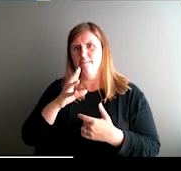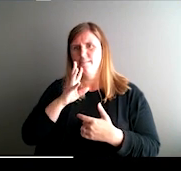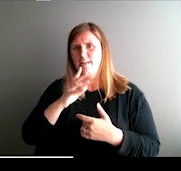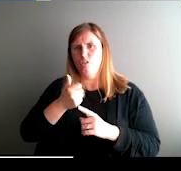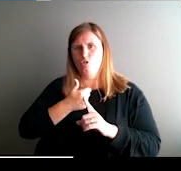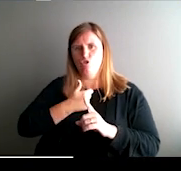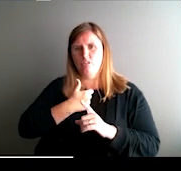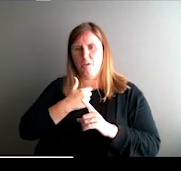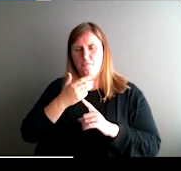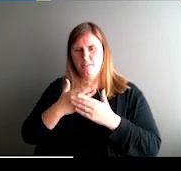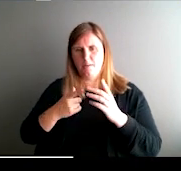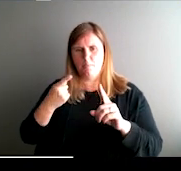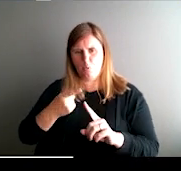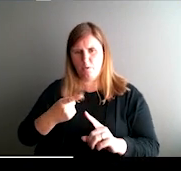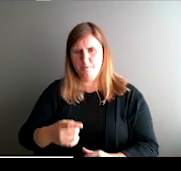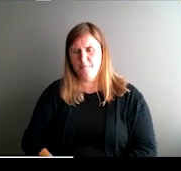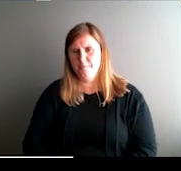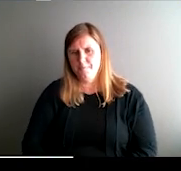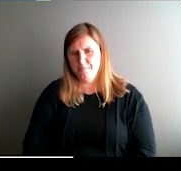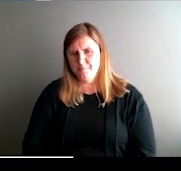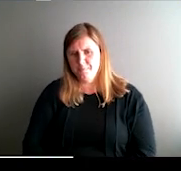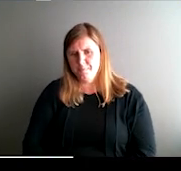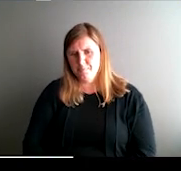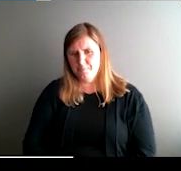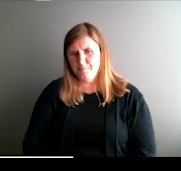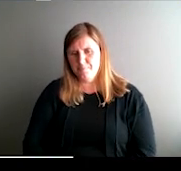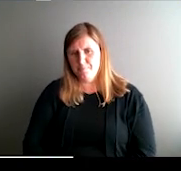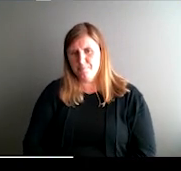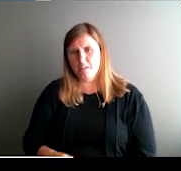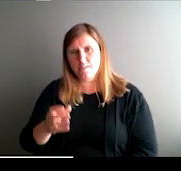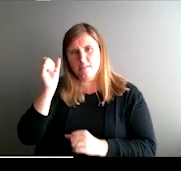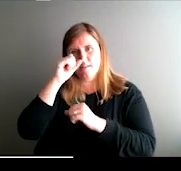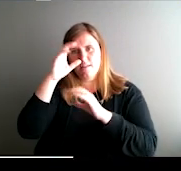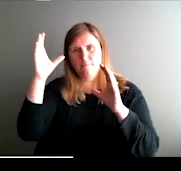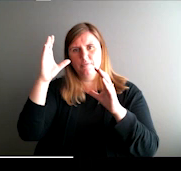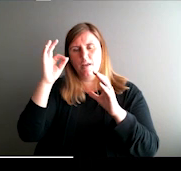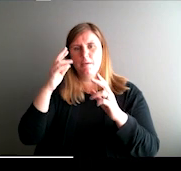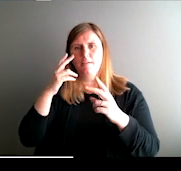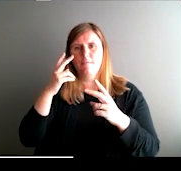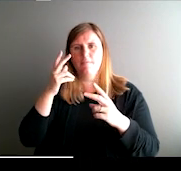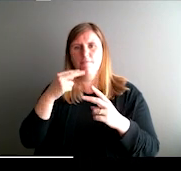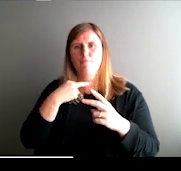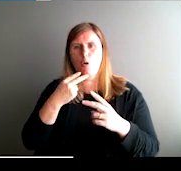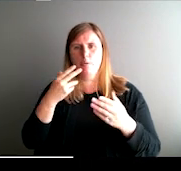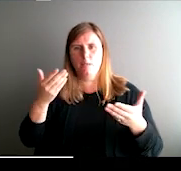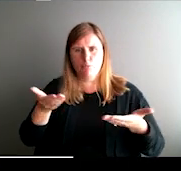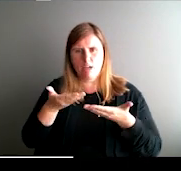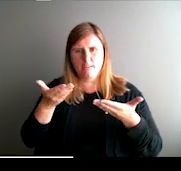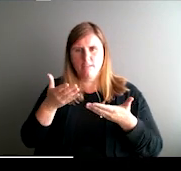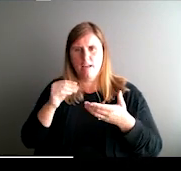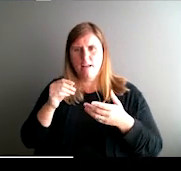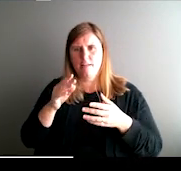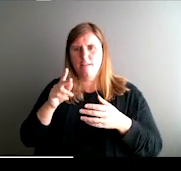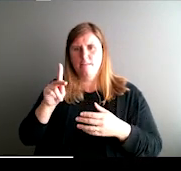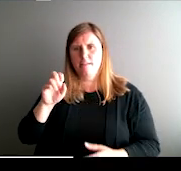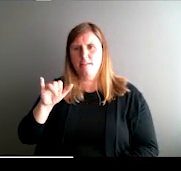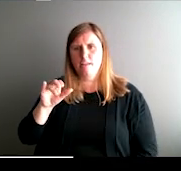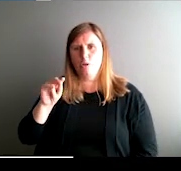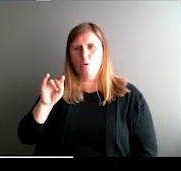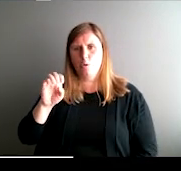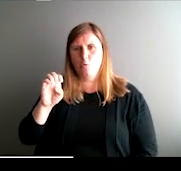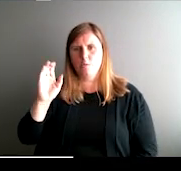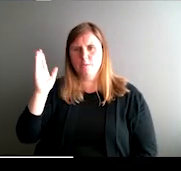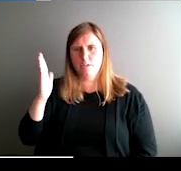some point. This is the idea of being verbally present. And the keynote speaker, I